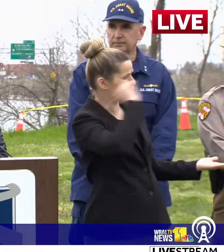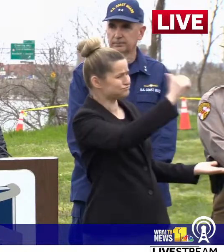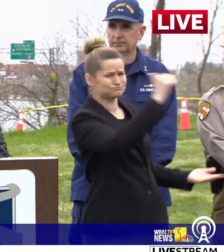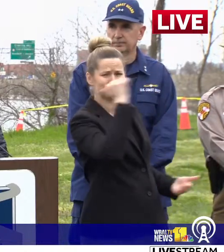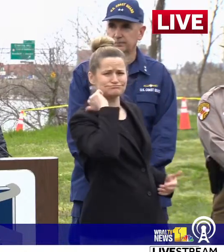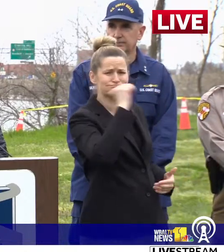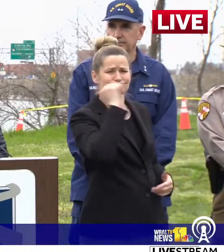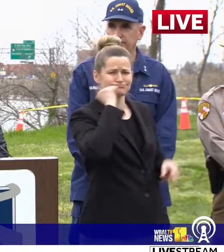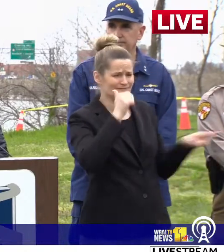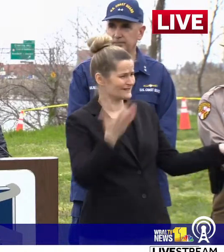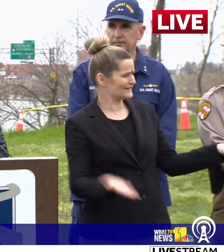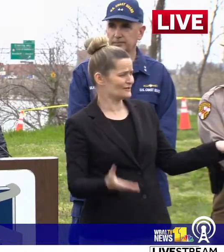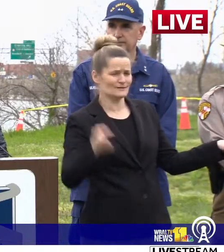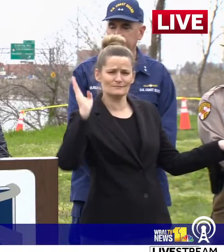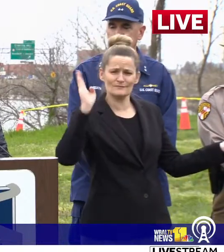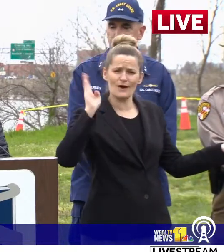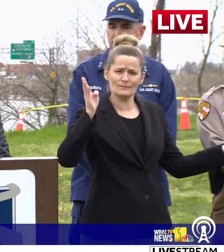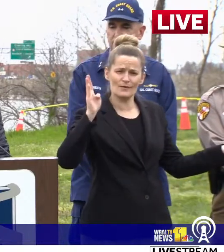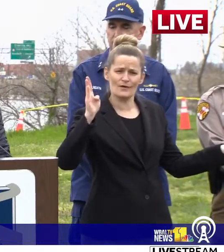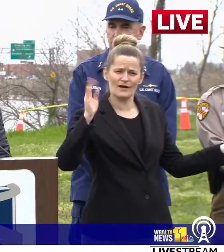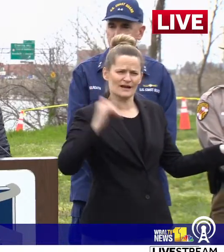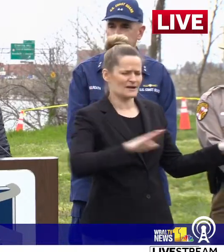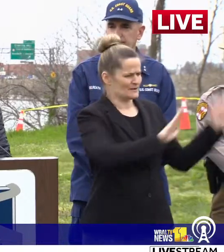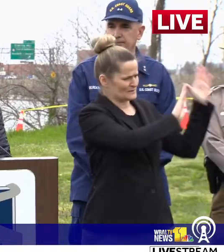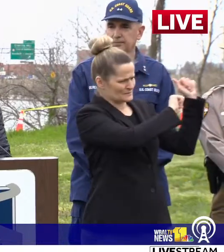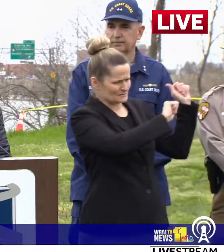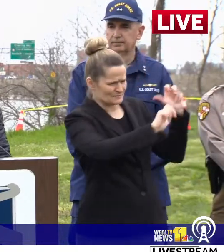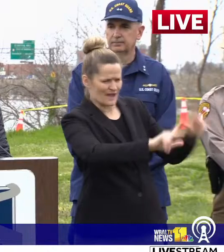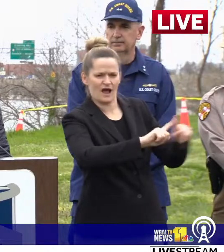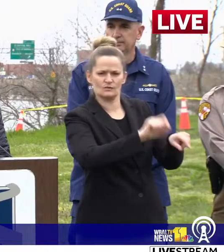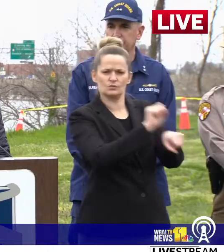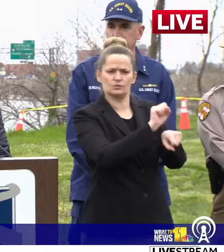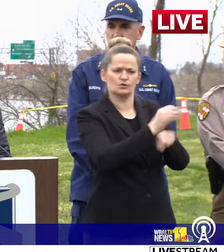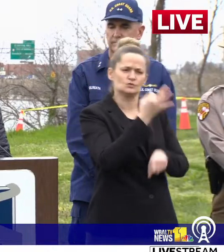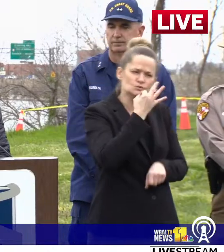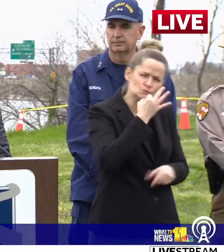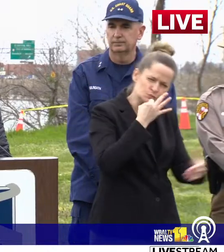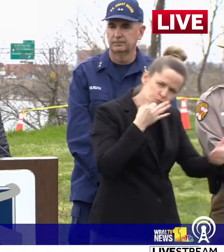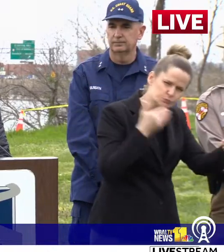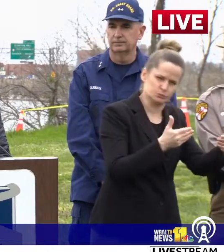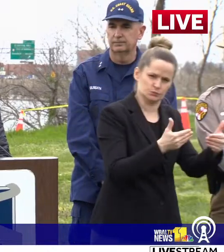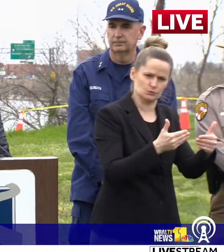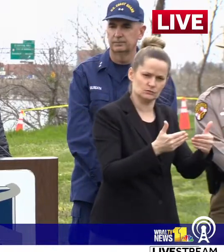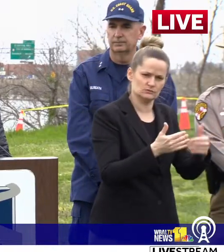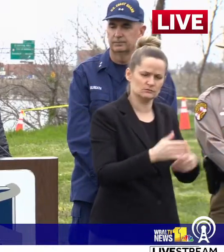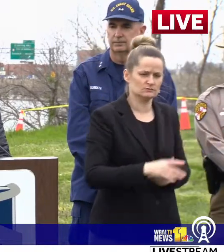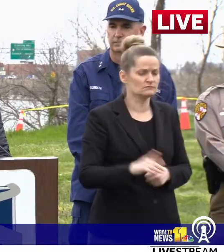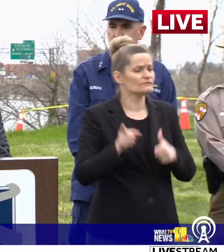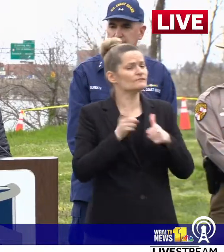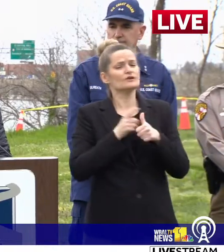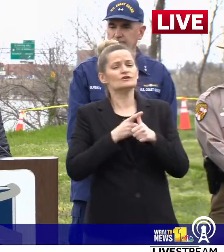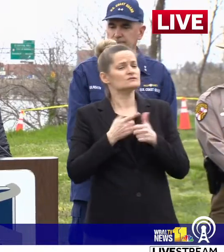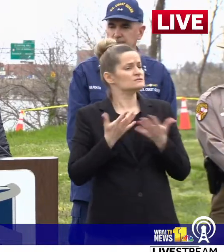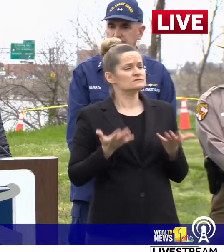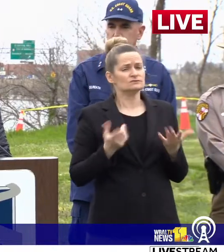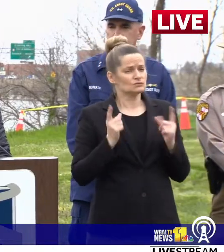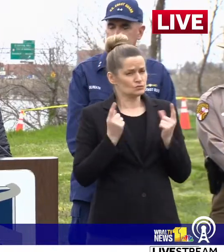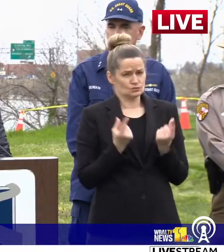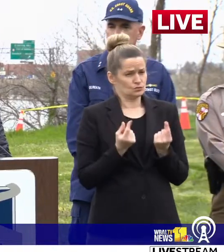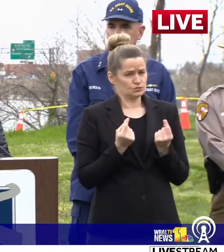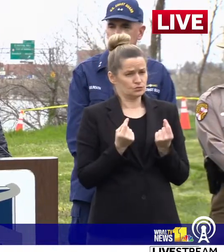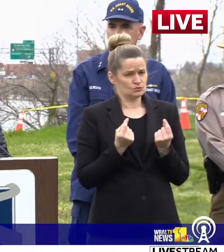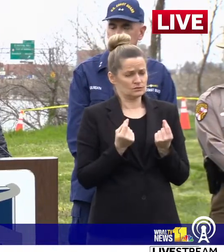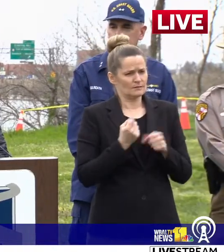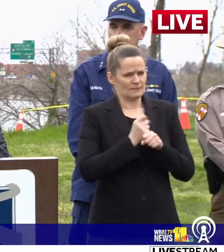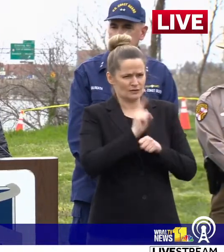of Baltimore get back to work as soon as possible. And that means, number one, making sure we have the